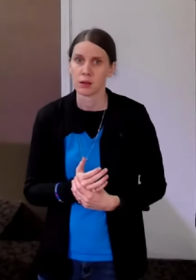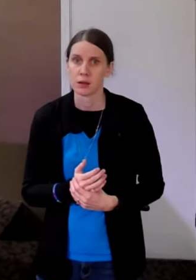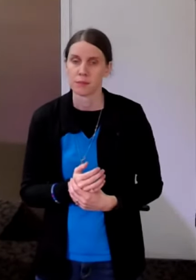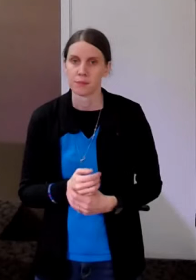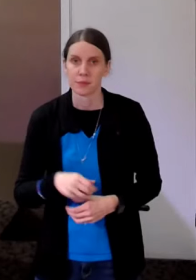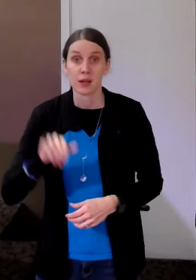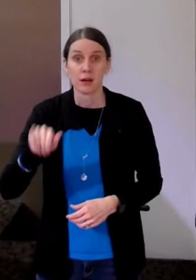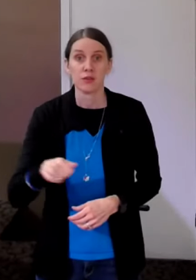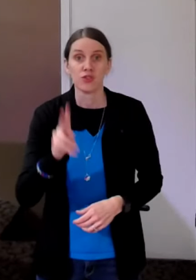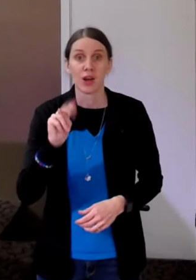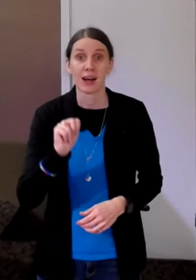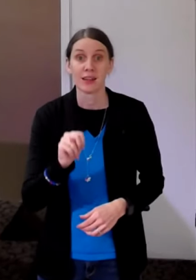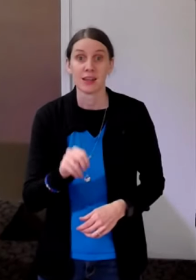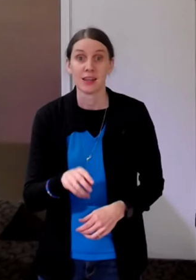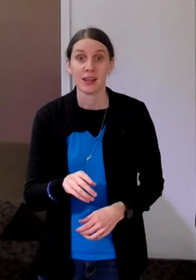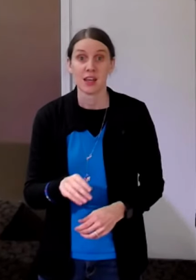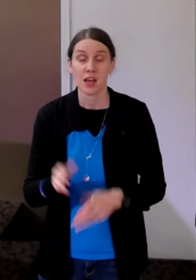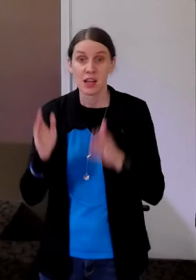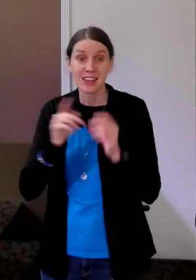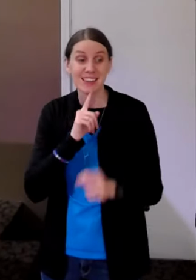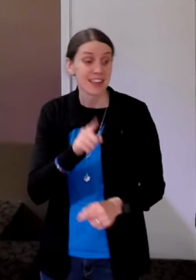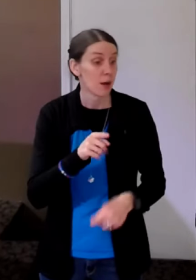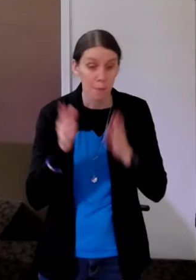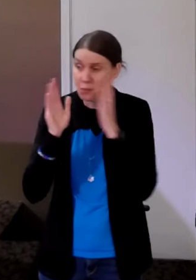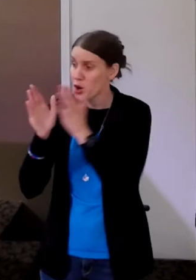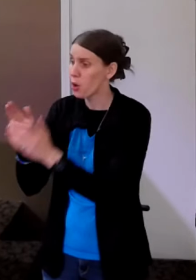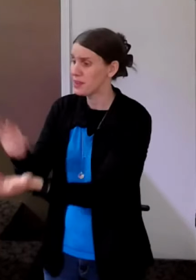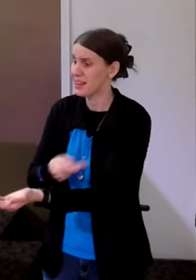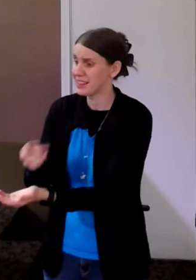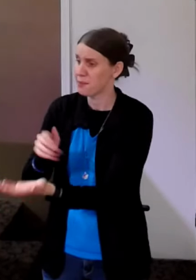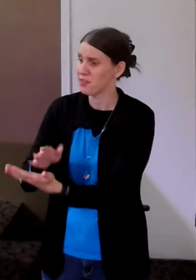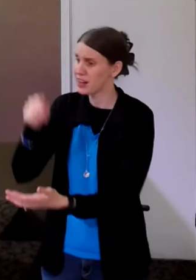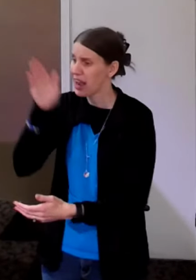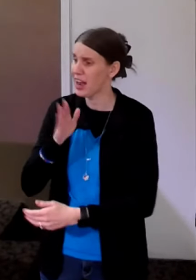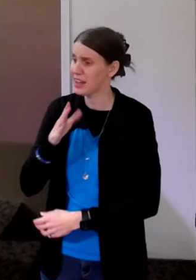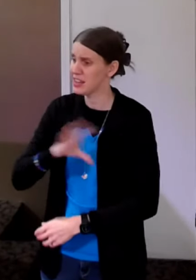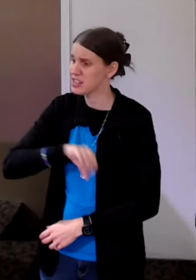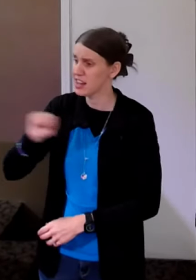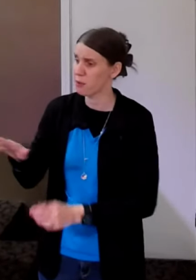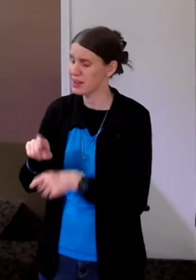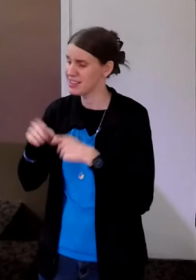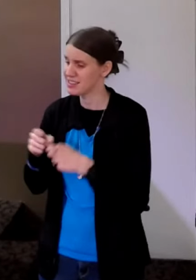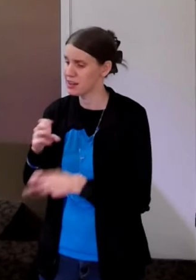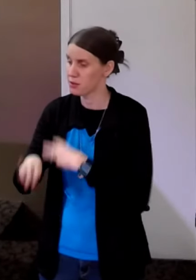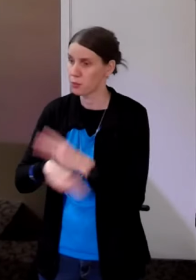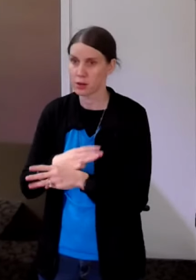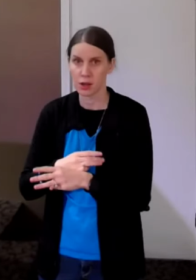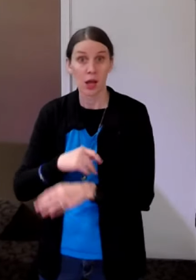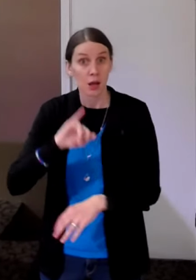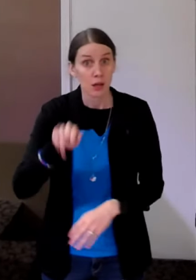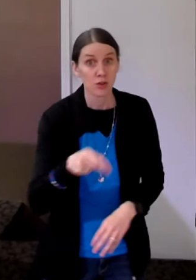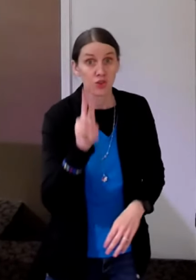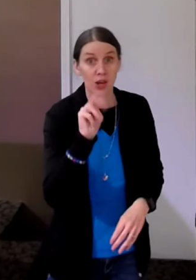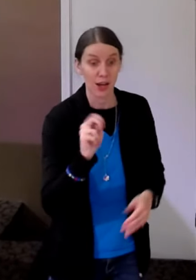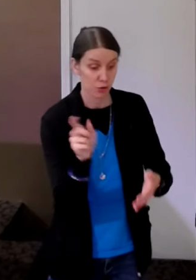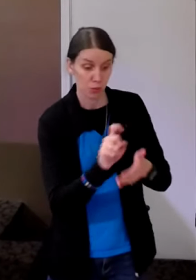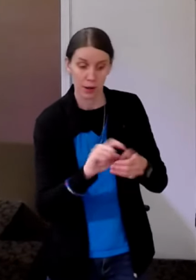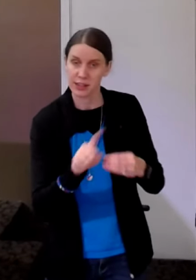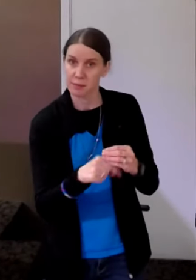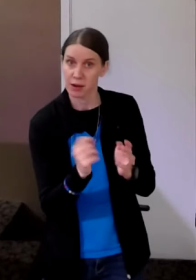When John the Baptist introduced Him, he said, "This is the Lamb of God that taketh away the sin of the world." When John is writing about Him